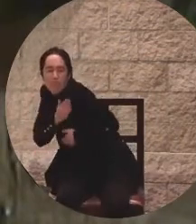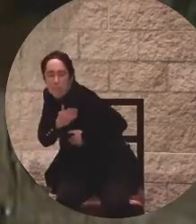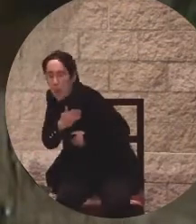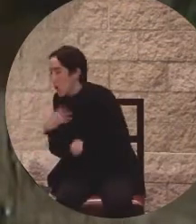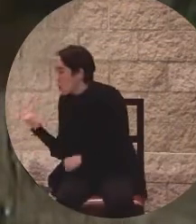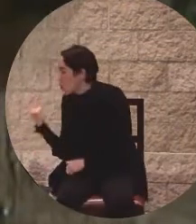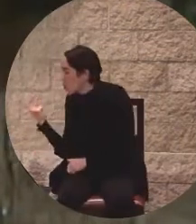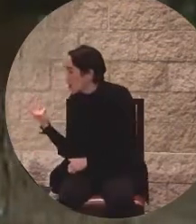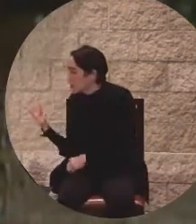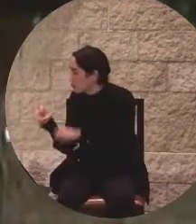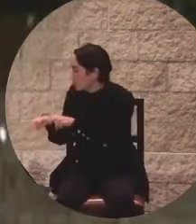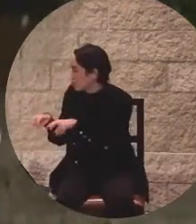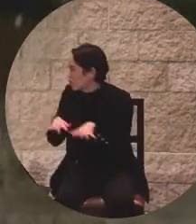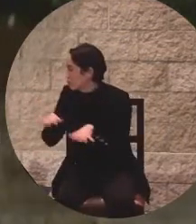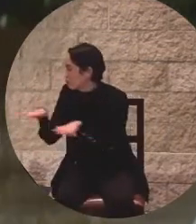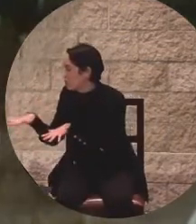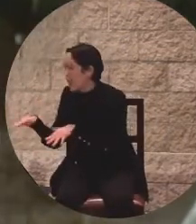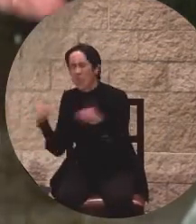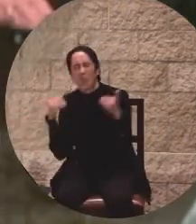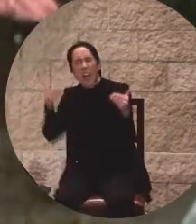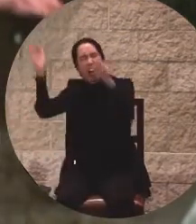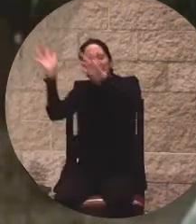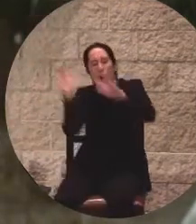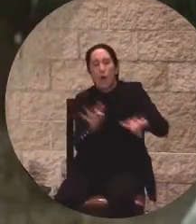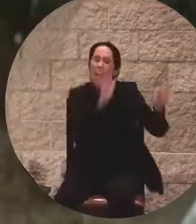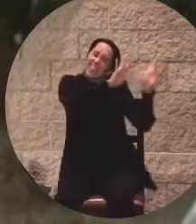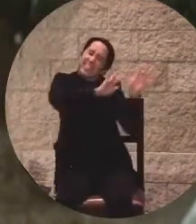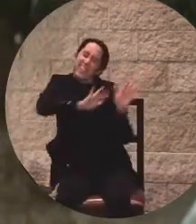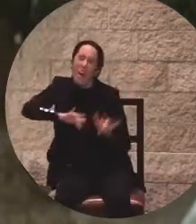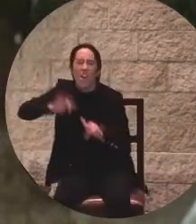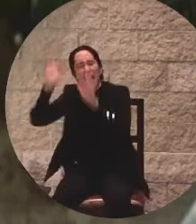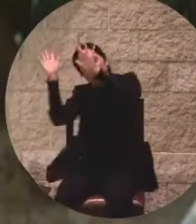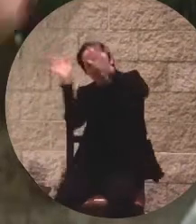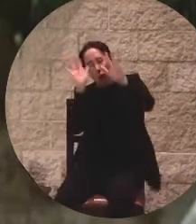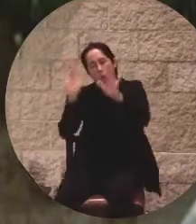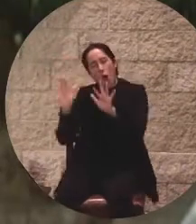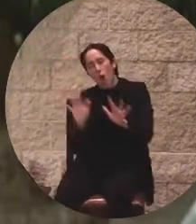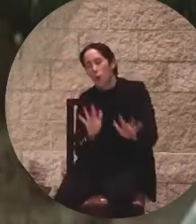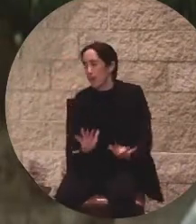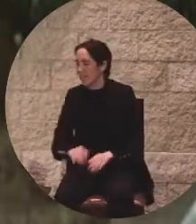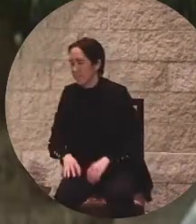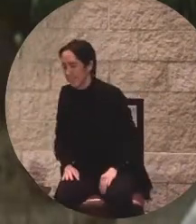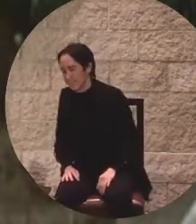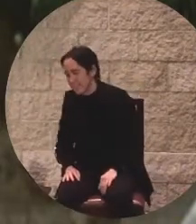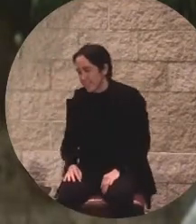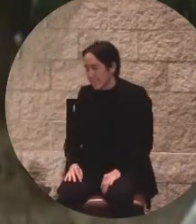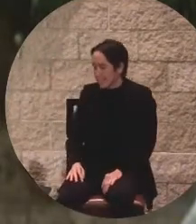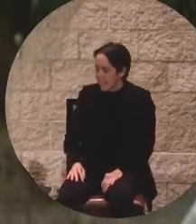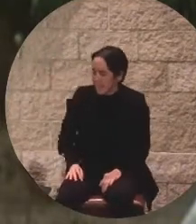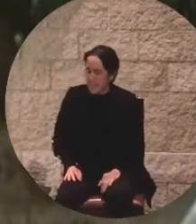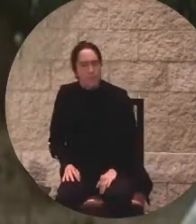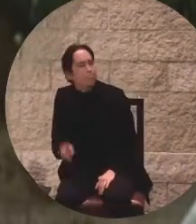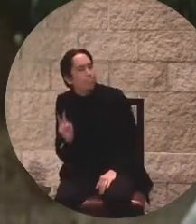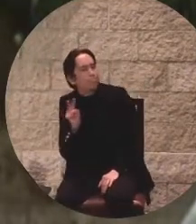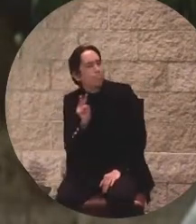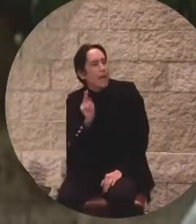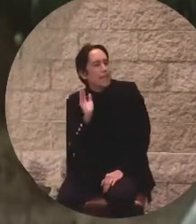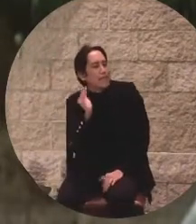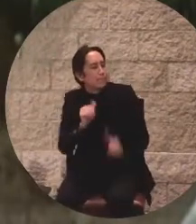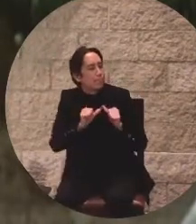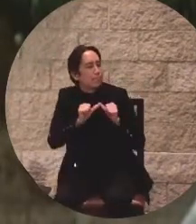Since we've no place to go, let it snow, let it snow, let it snow. Well, it doesn't show signs